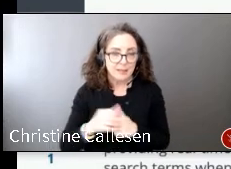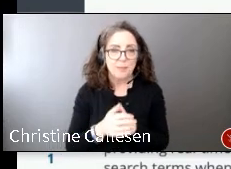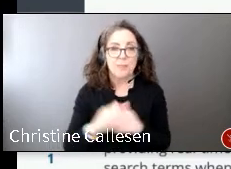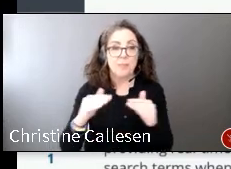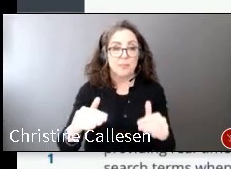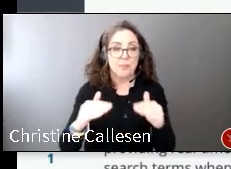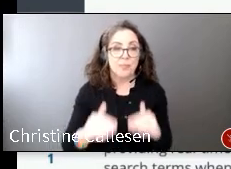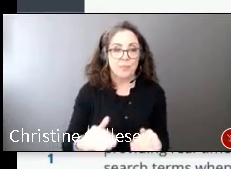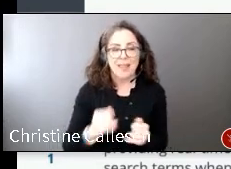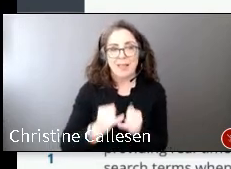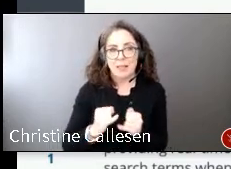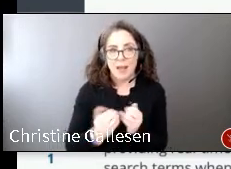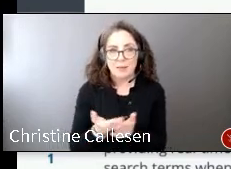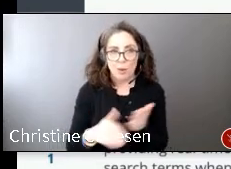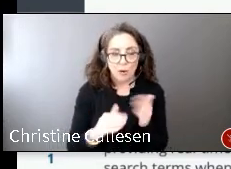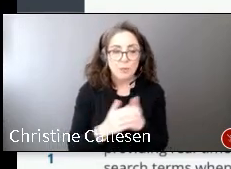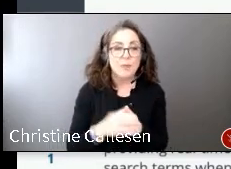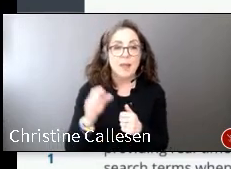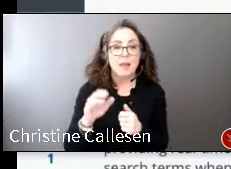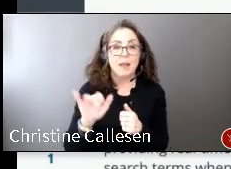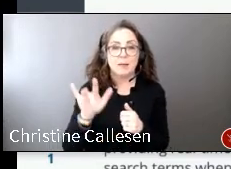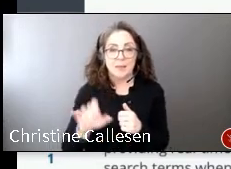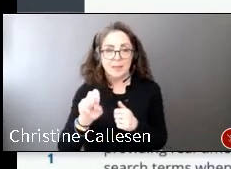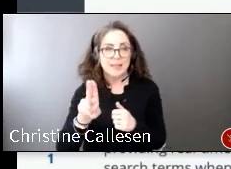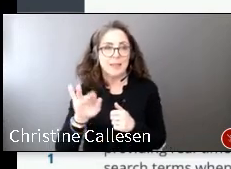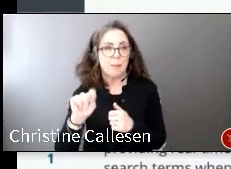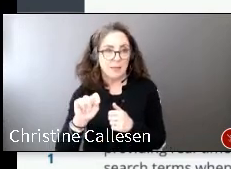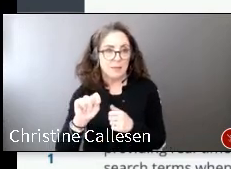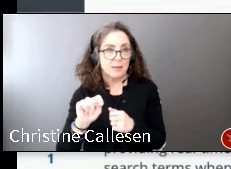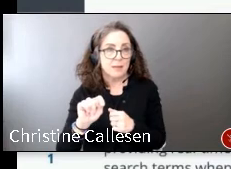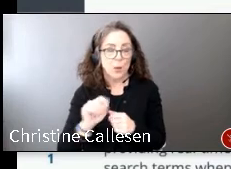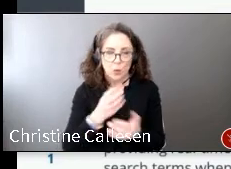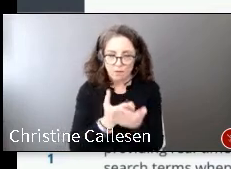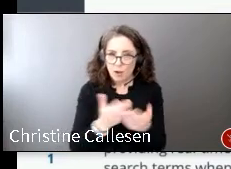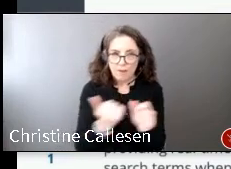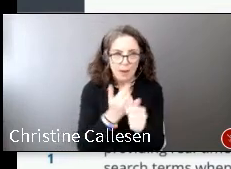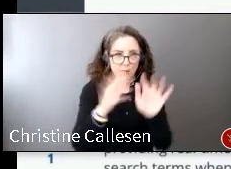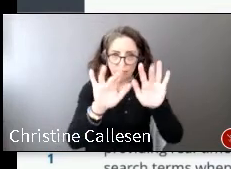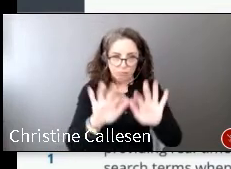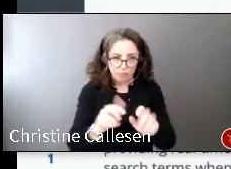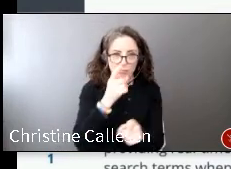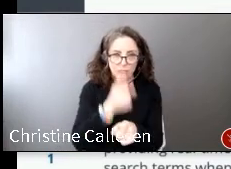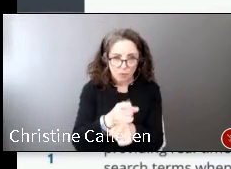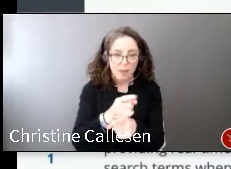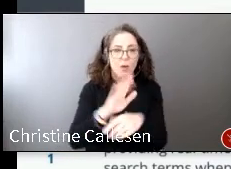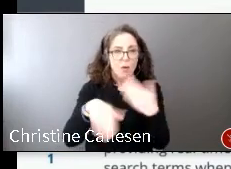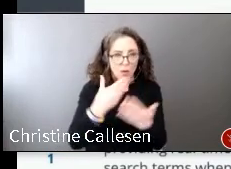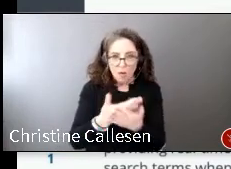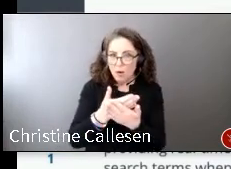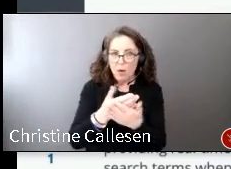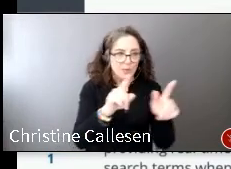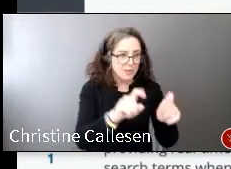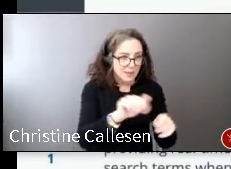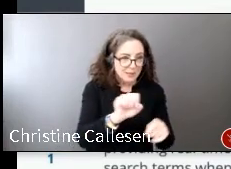part and the last part would be the submit button. When you have verified everything here, you verified all the test cases